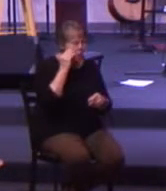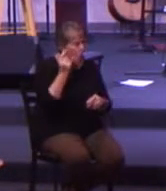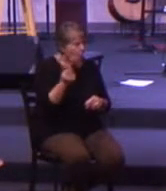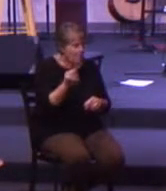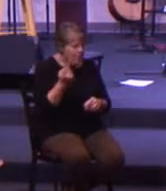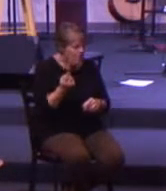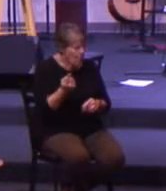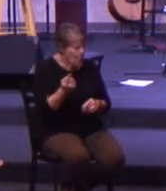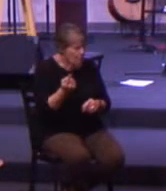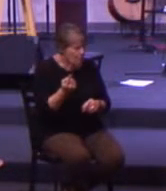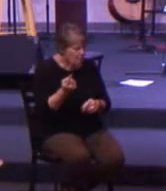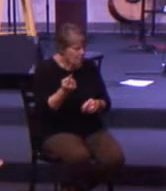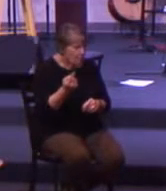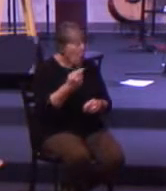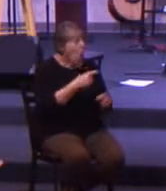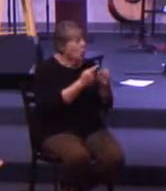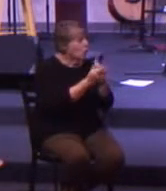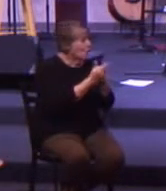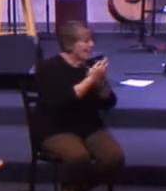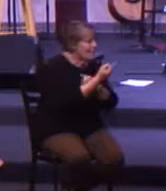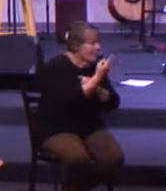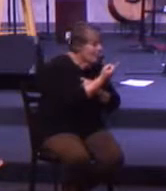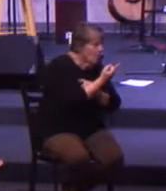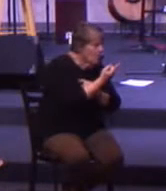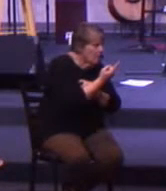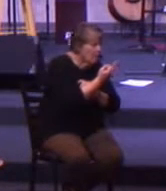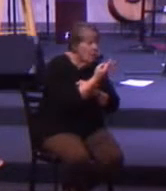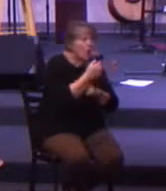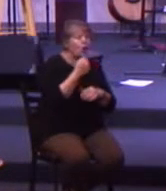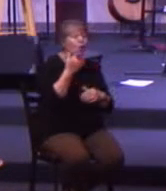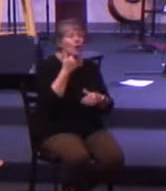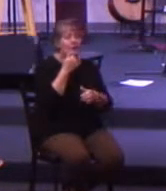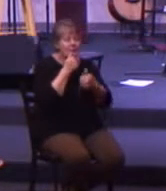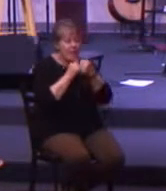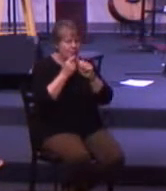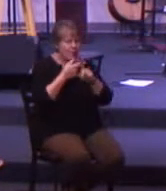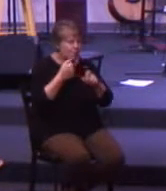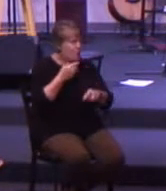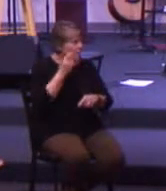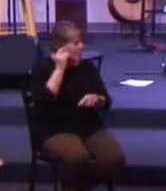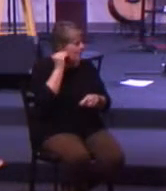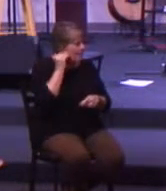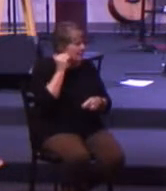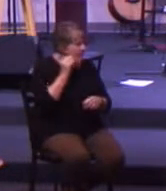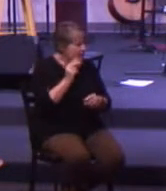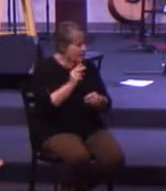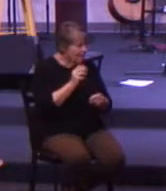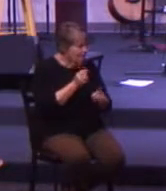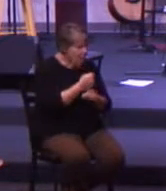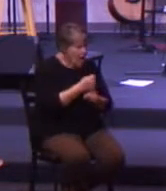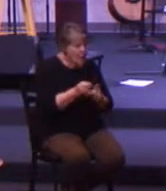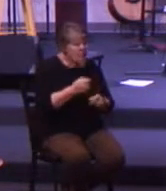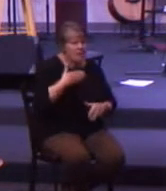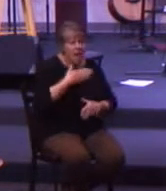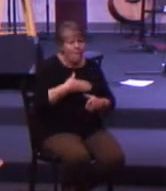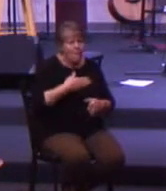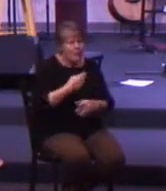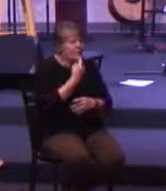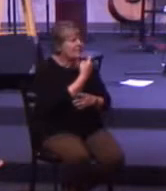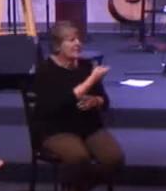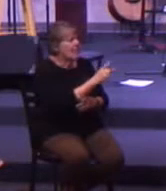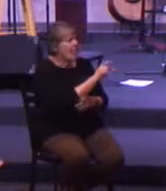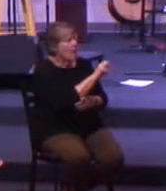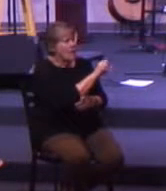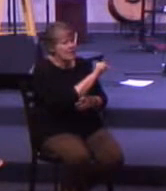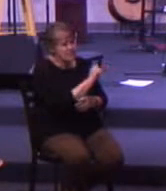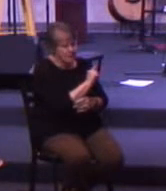somebody who's suffering domestic violence, please call Lisa or call the office, because we want to help them get out. And I especially want to say